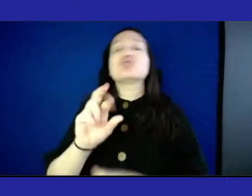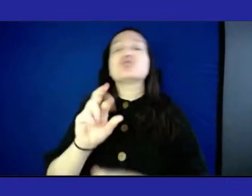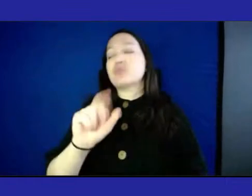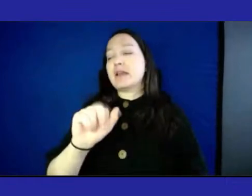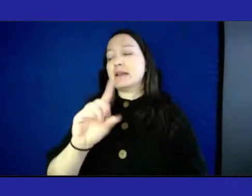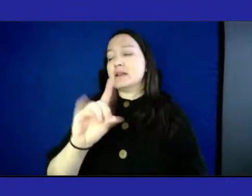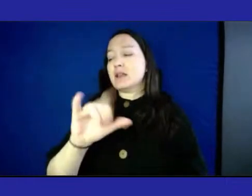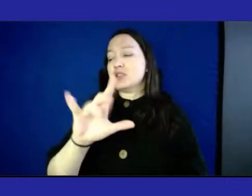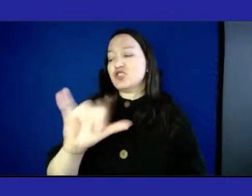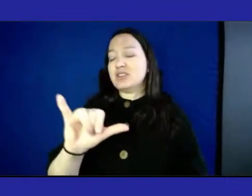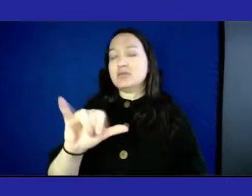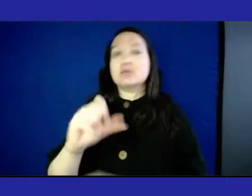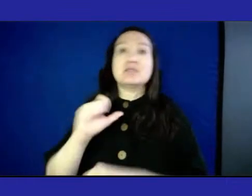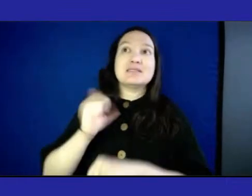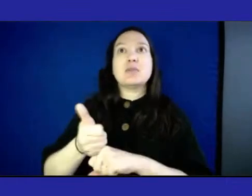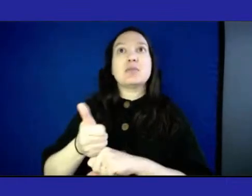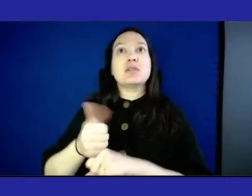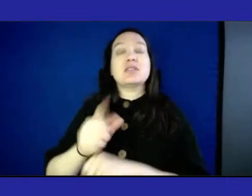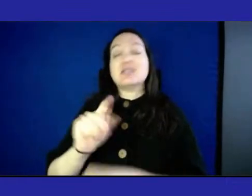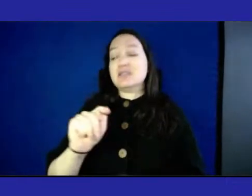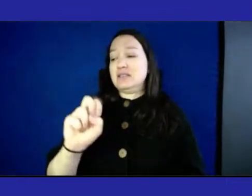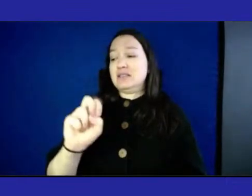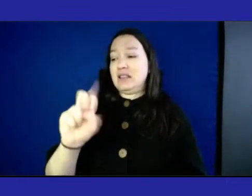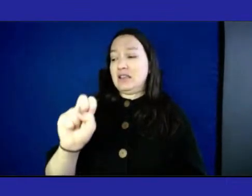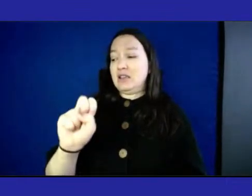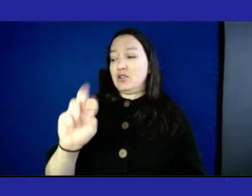up a teleradiology reading pool,